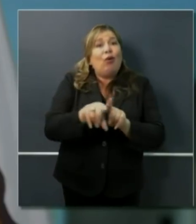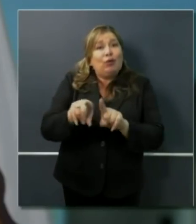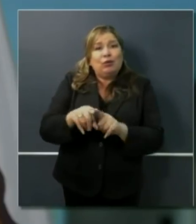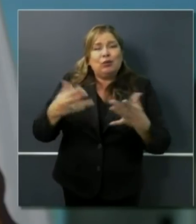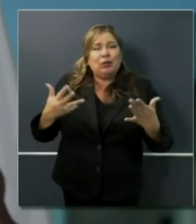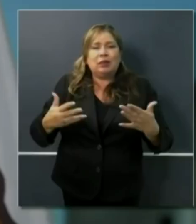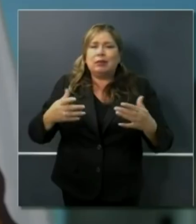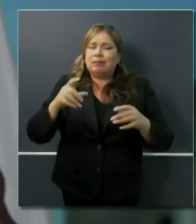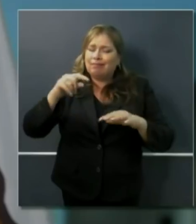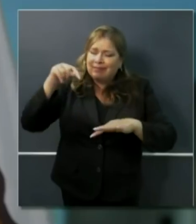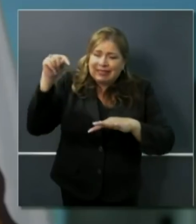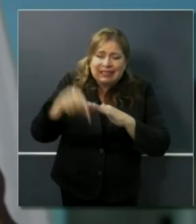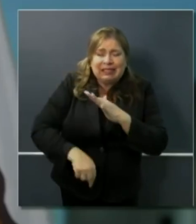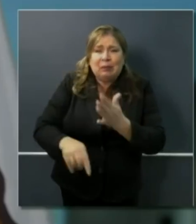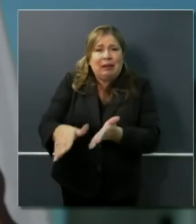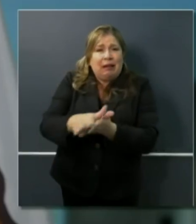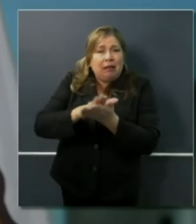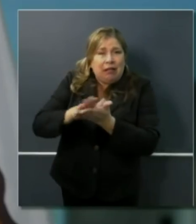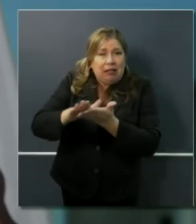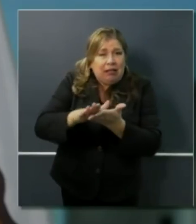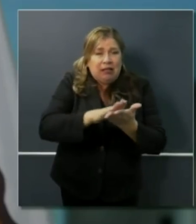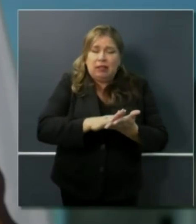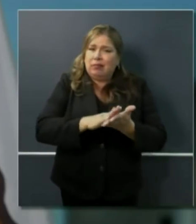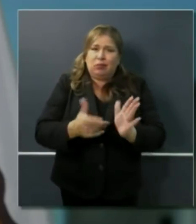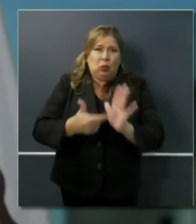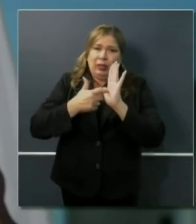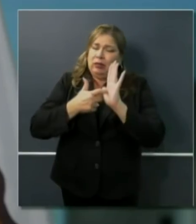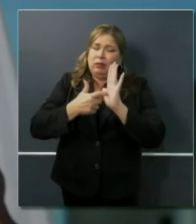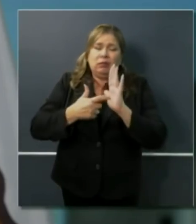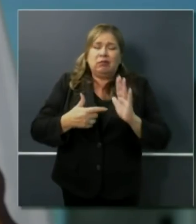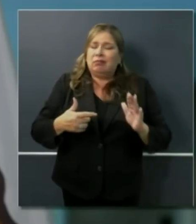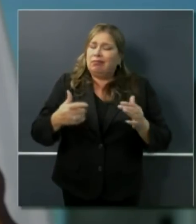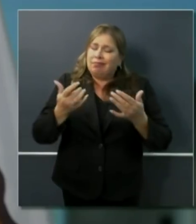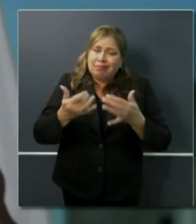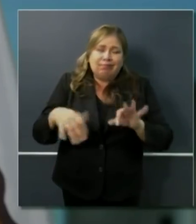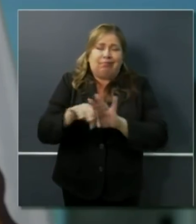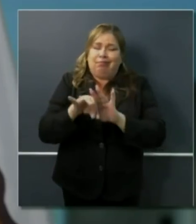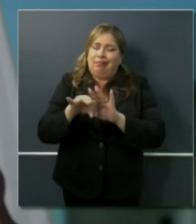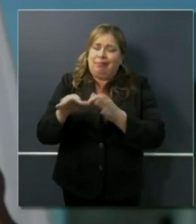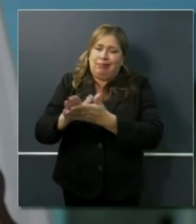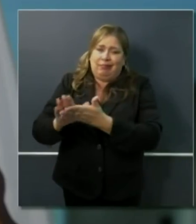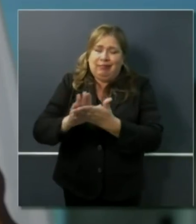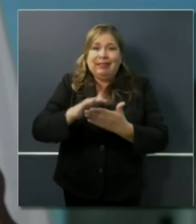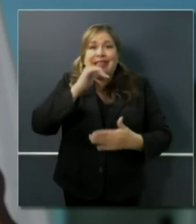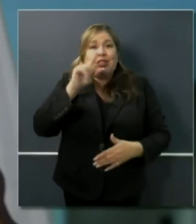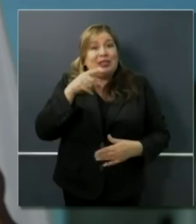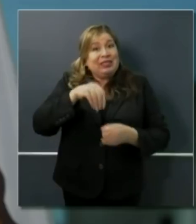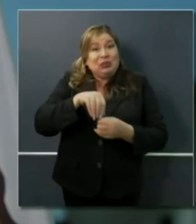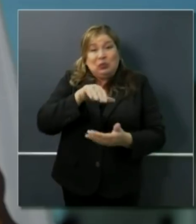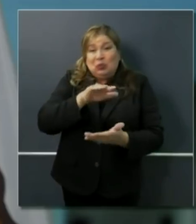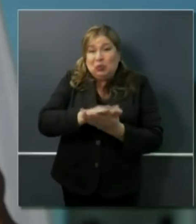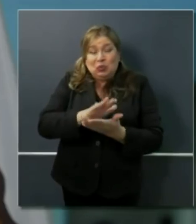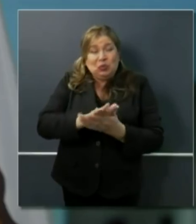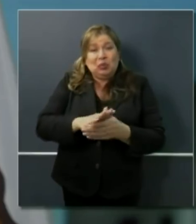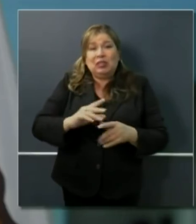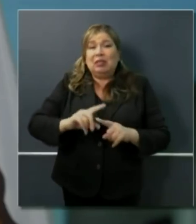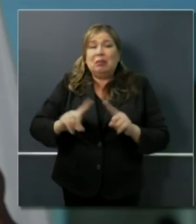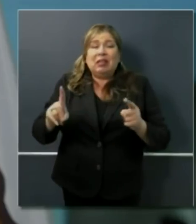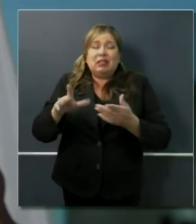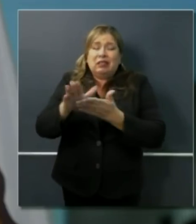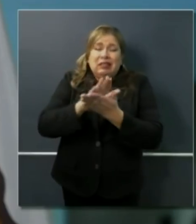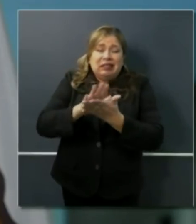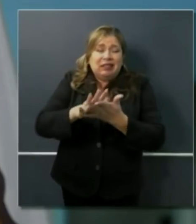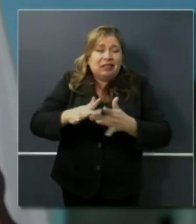sanitization, massive deep cleaning, a predicate, by the way, not just in our schools, but disinfecting